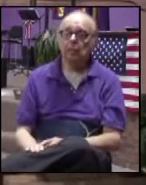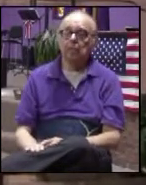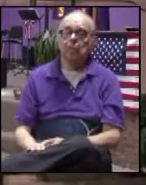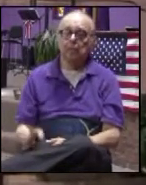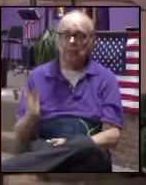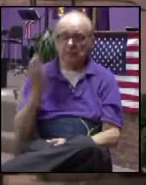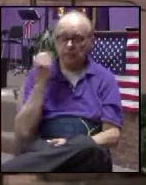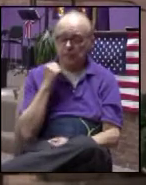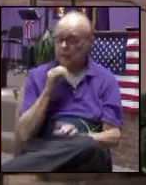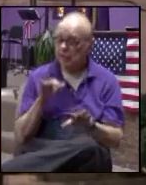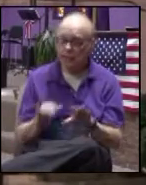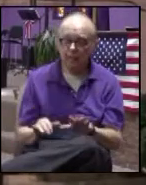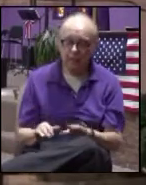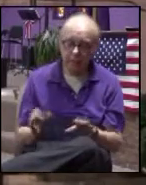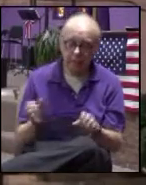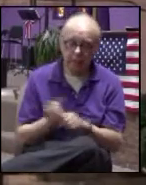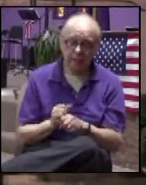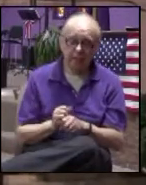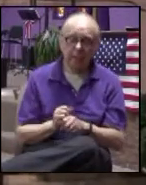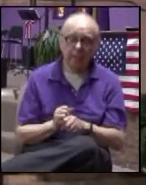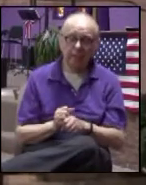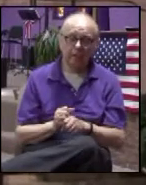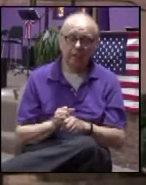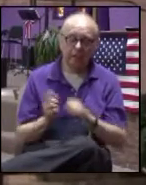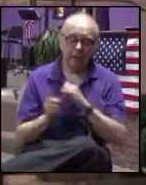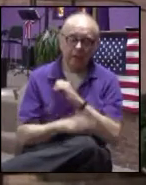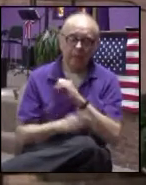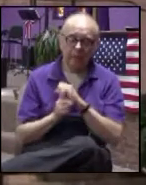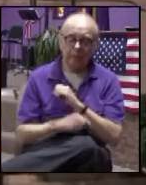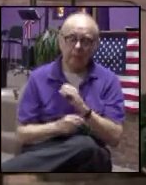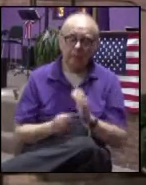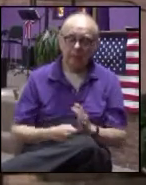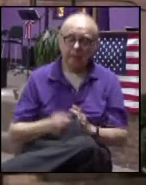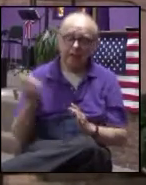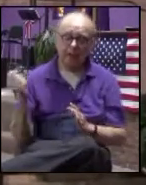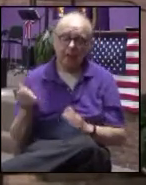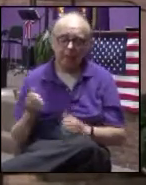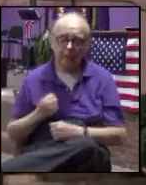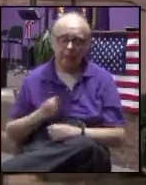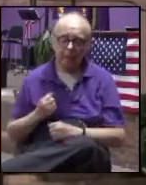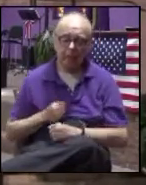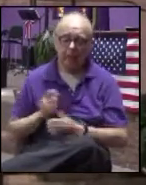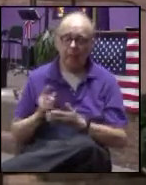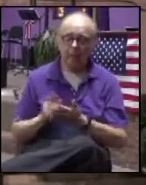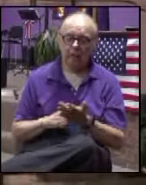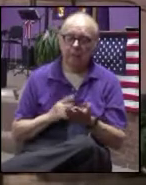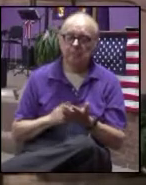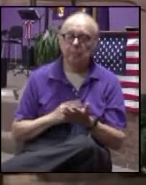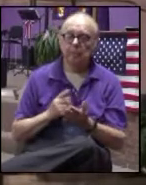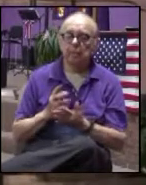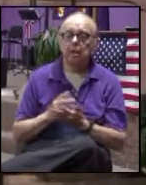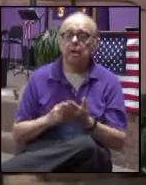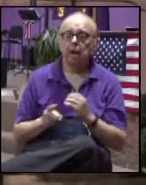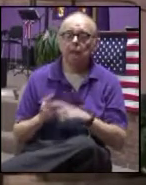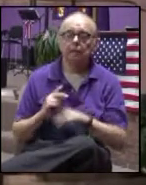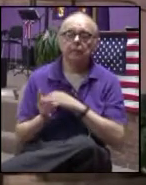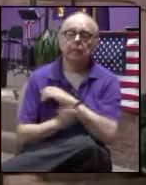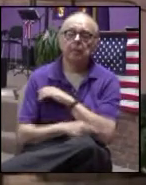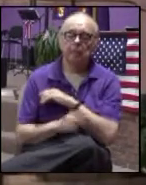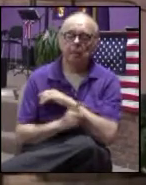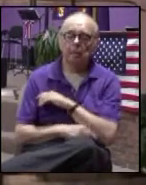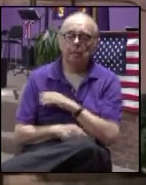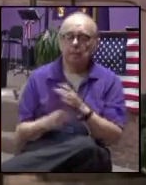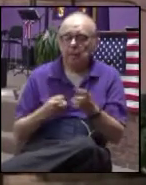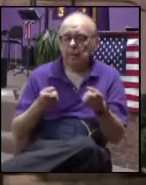If you didn't, you got reprimanded, you got discharged, or whatever, some type of penalty.